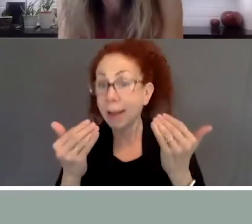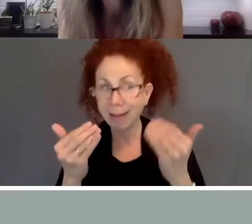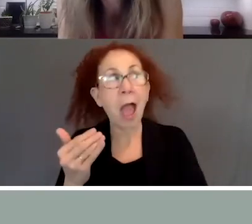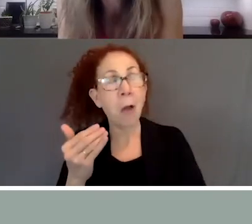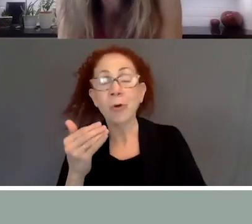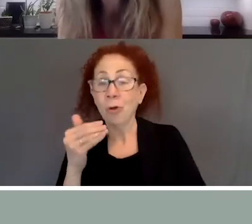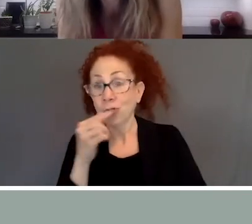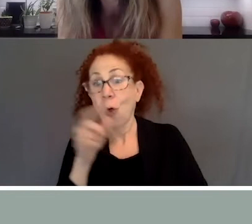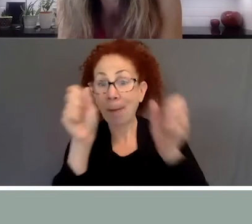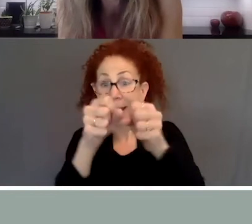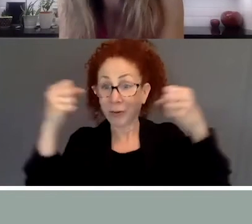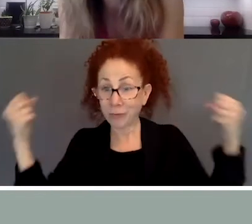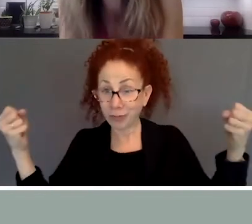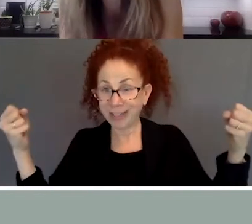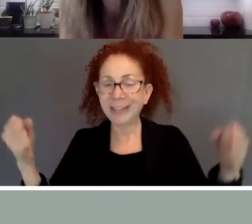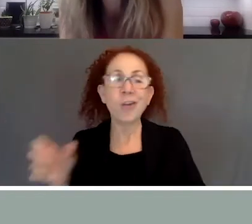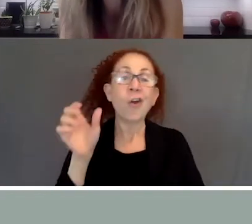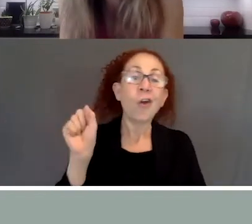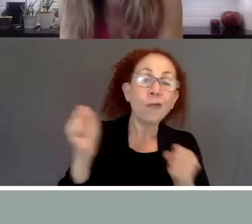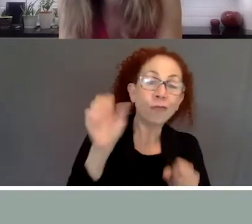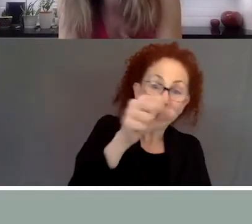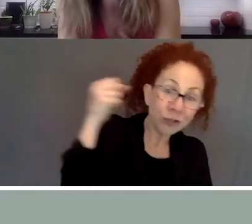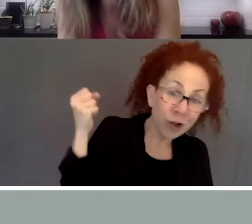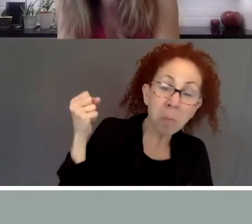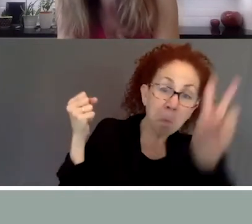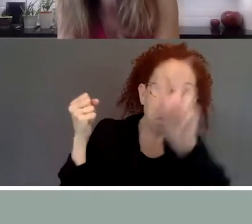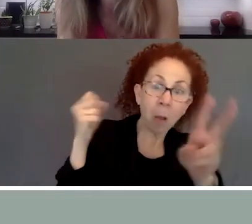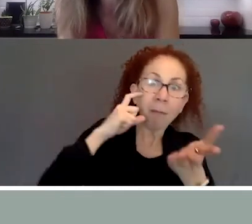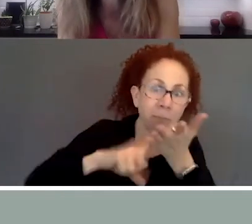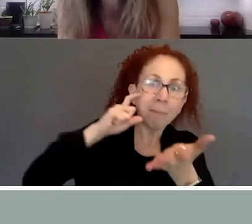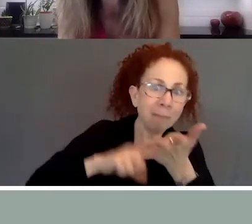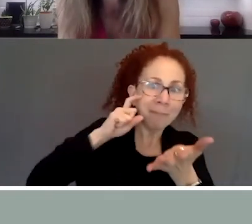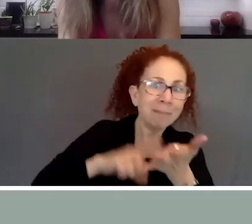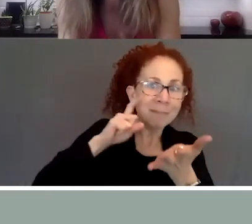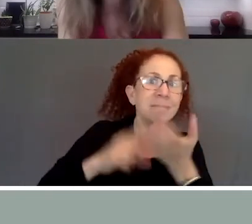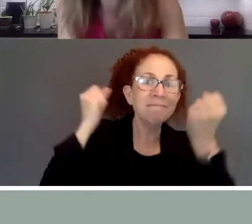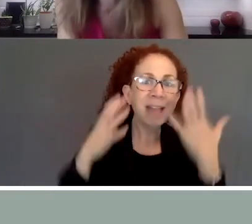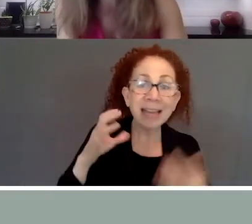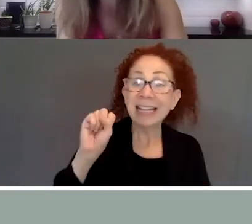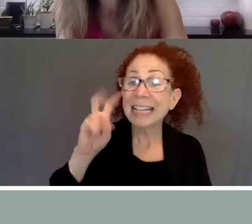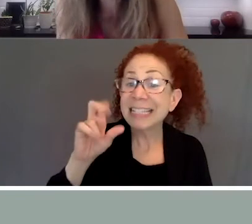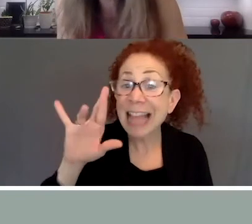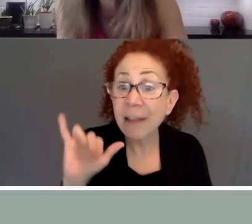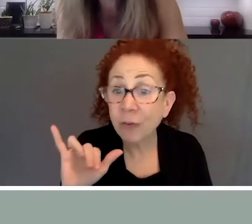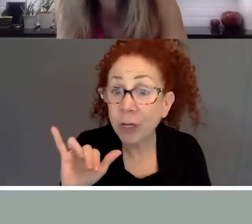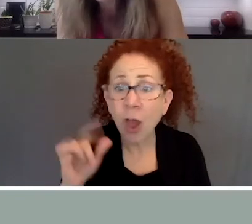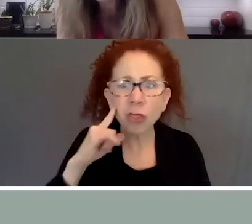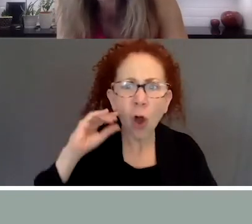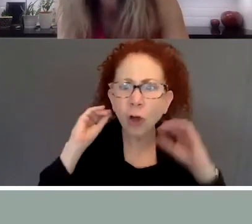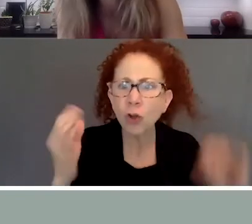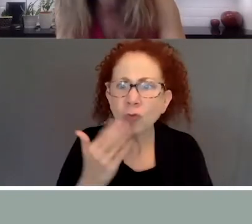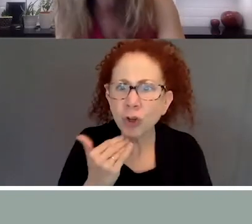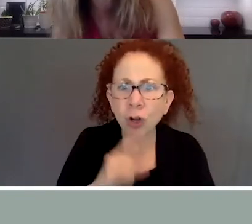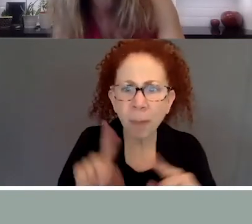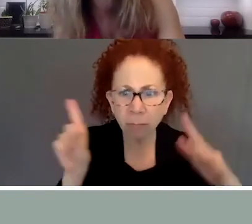your pantry and into your fridge, I promise you, you're gonna find savory foods where sugar has no business